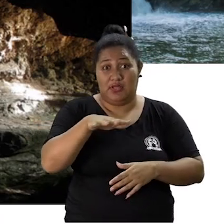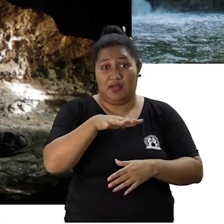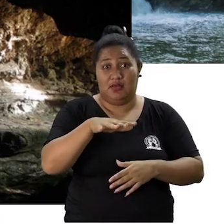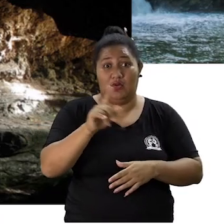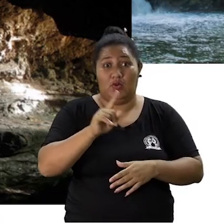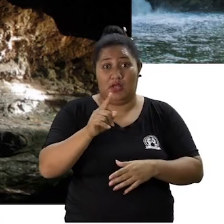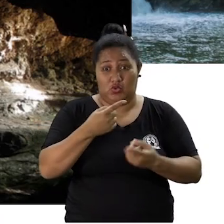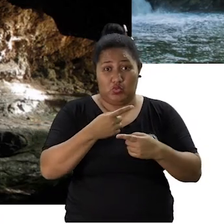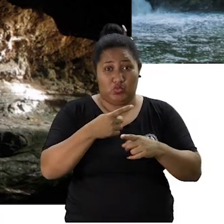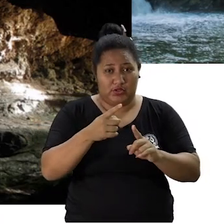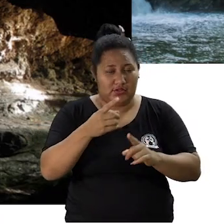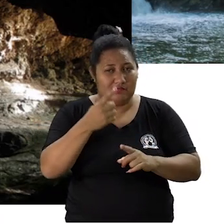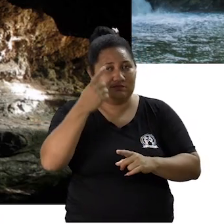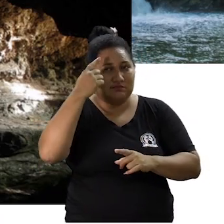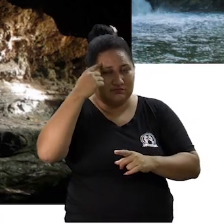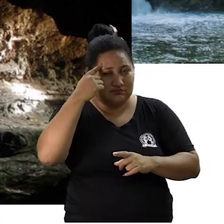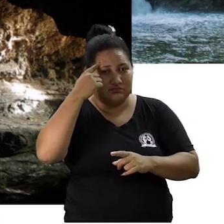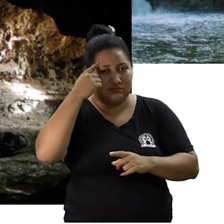we conserve